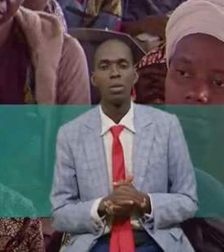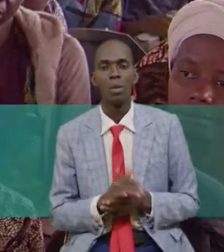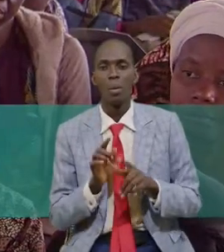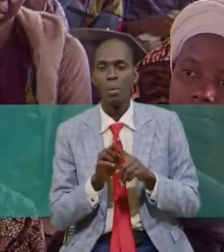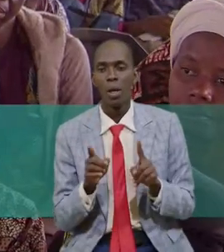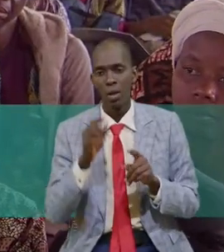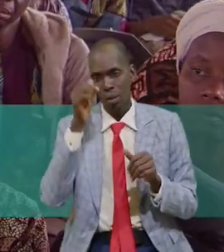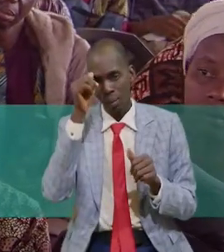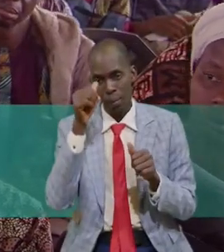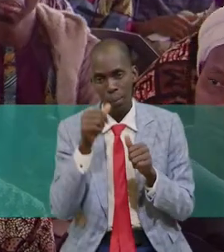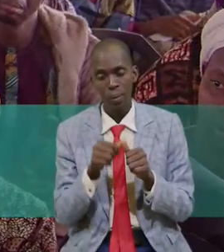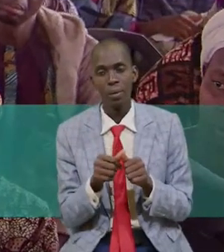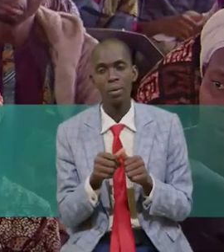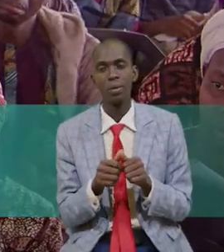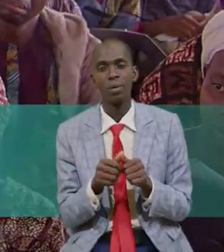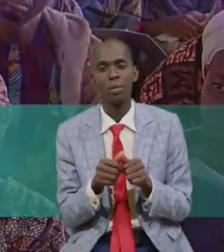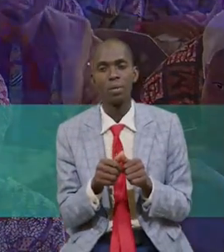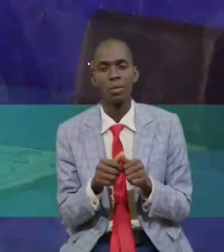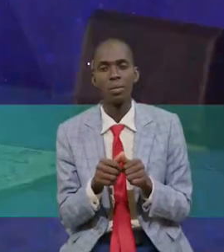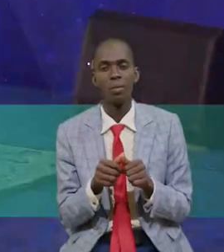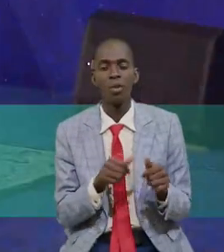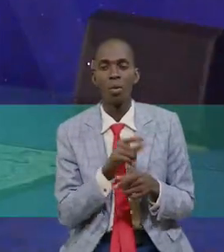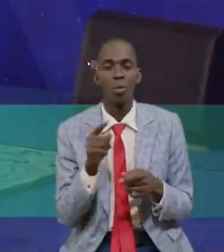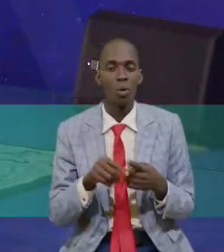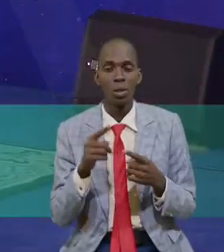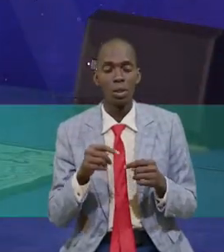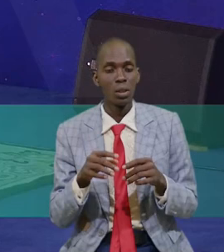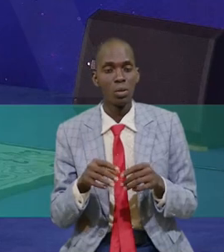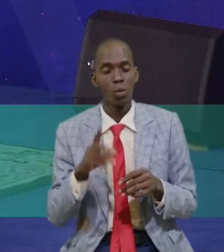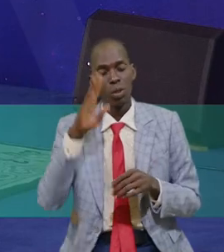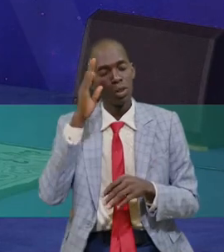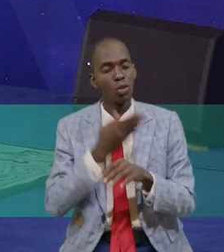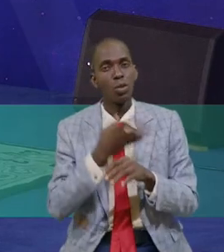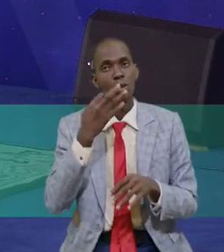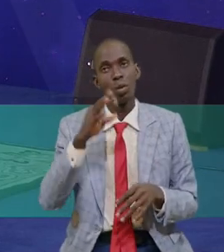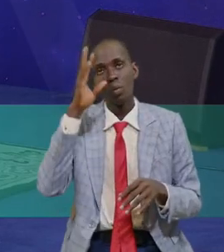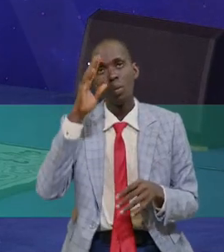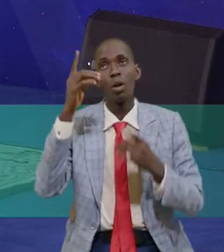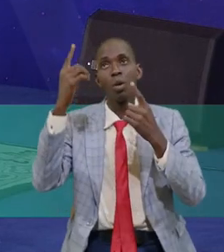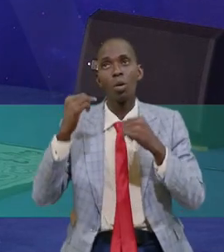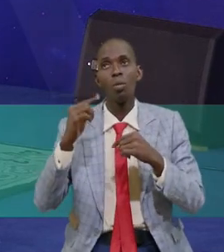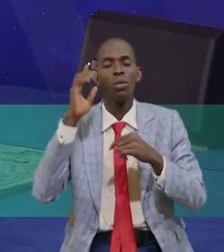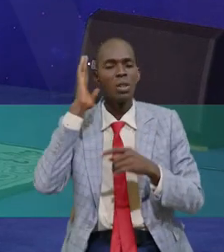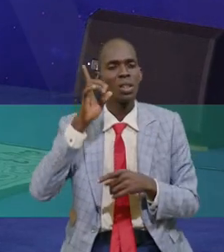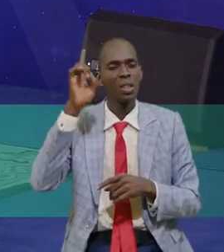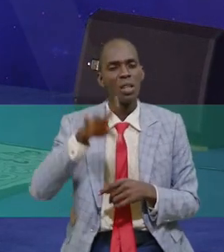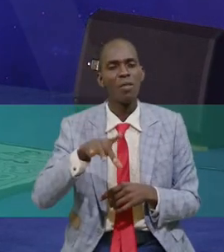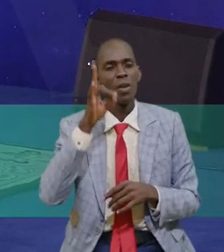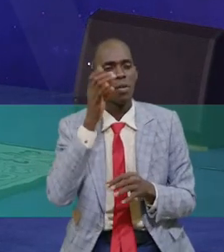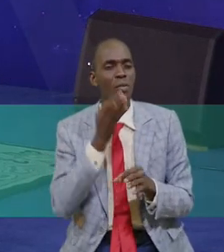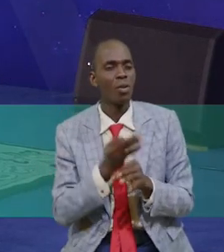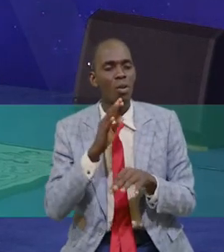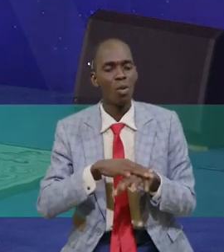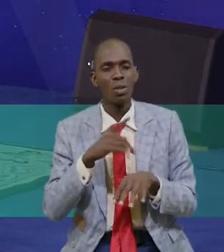remember, when he comes, the Son of Man, shall he find faith on the earth? Shall he